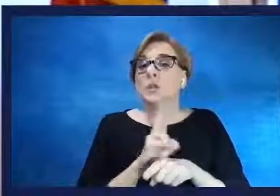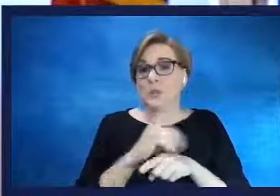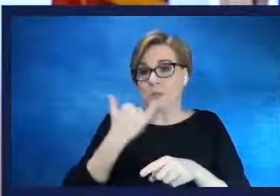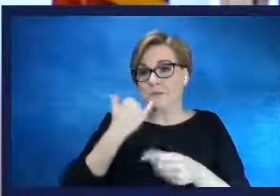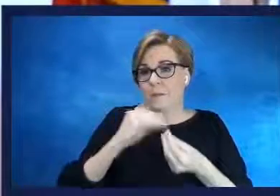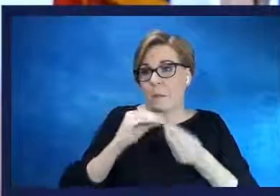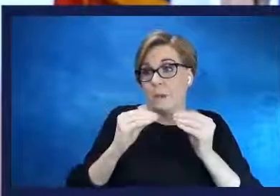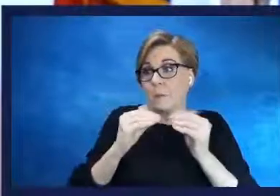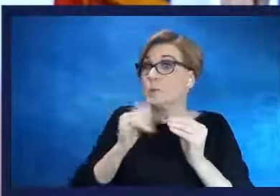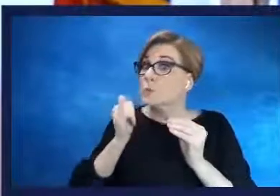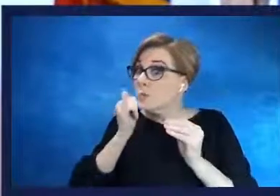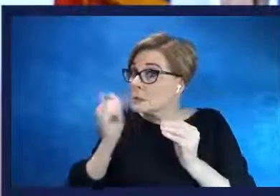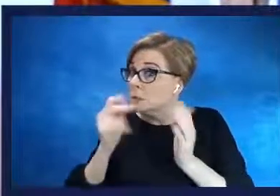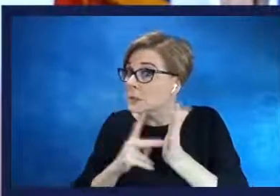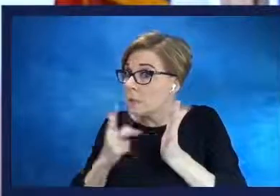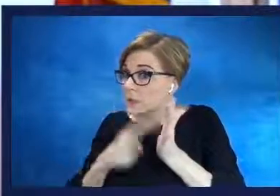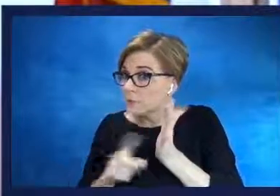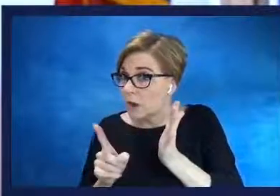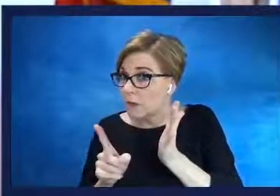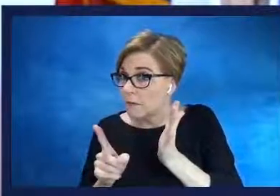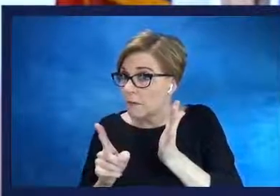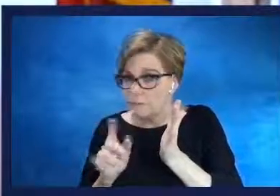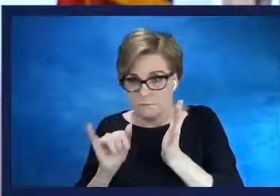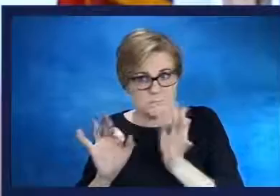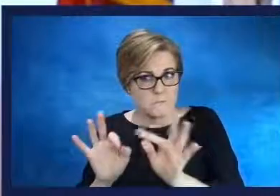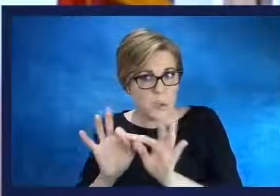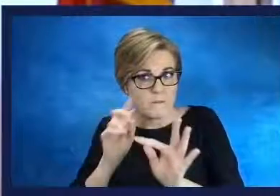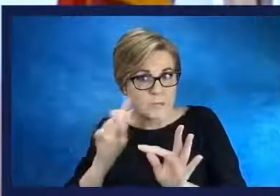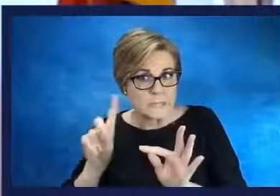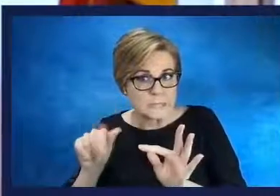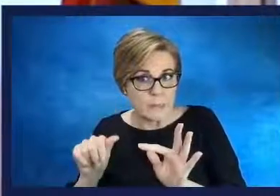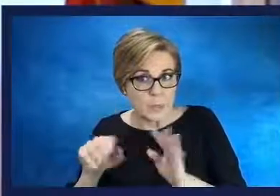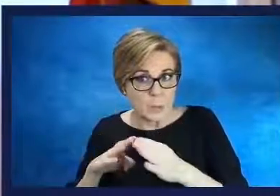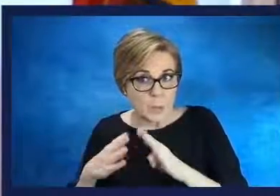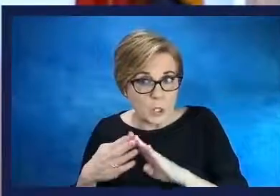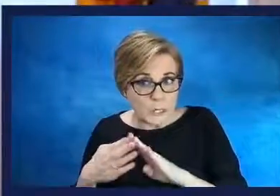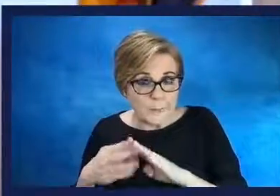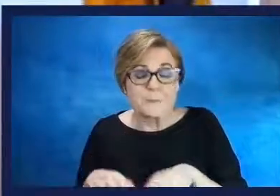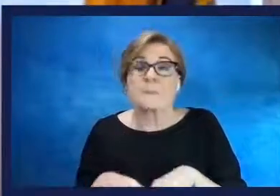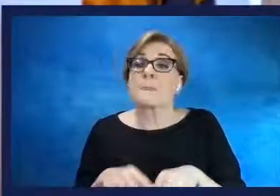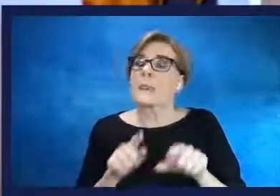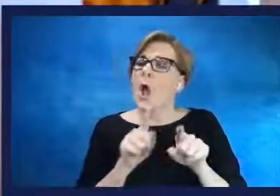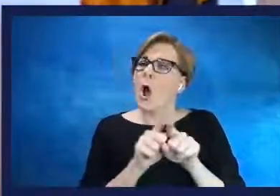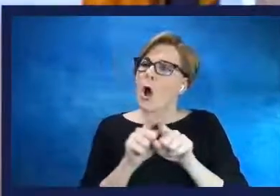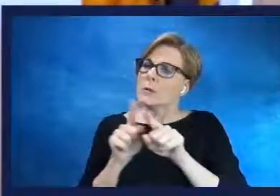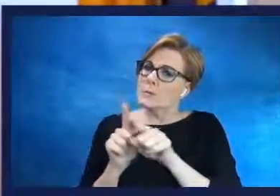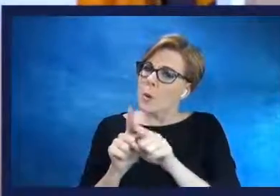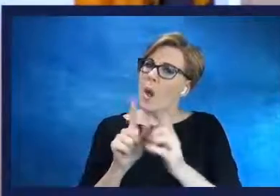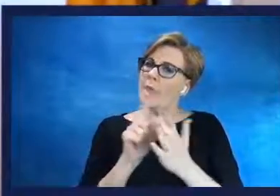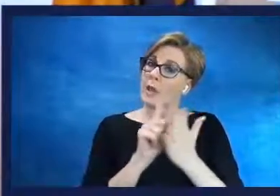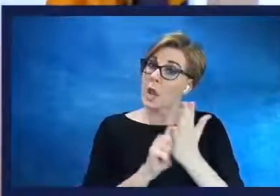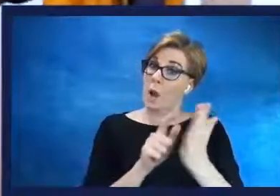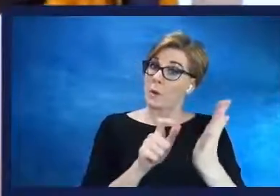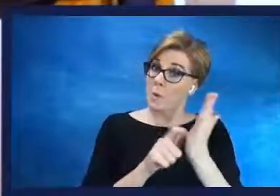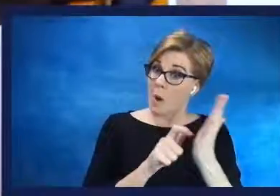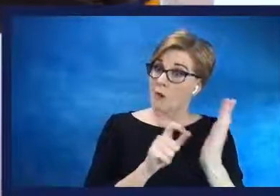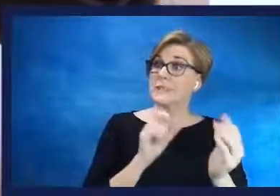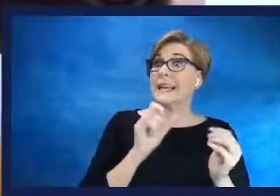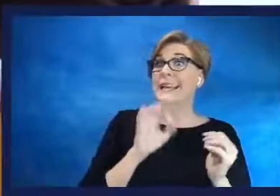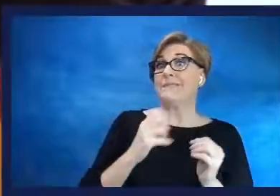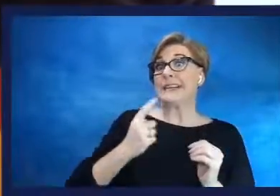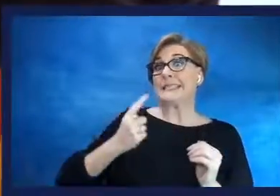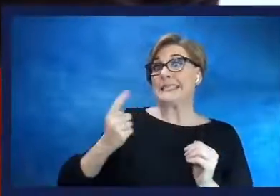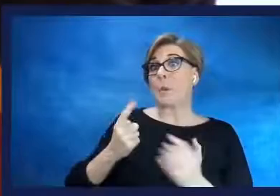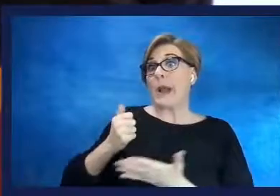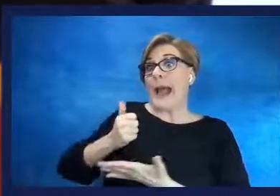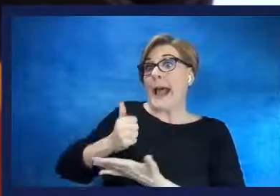community. Secondarily to this is there's a section required by law that if somebody assists you with marking your ballot, they would